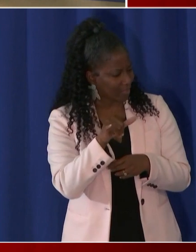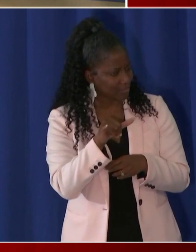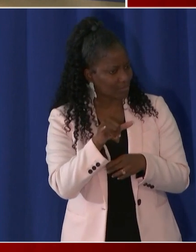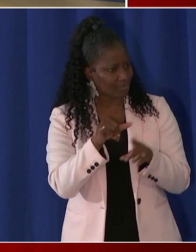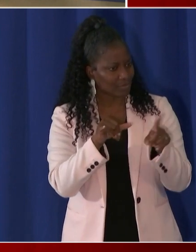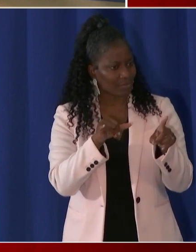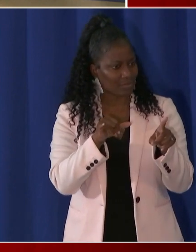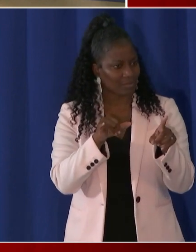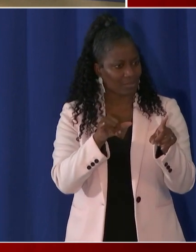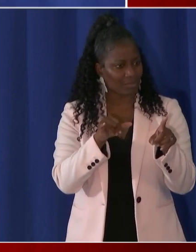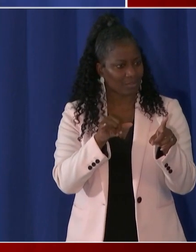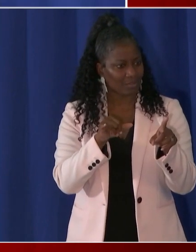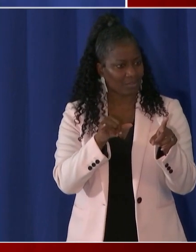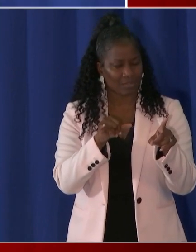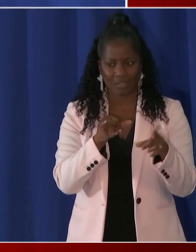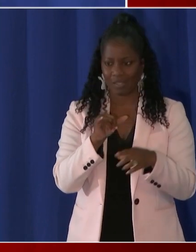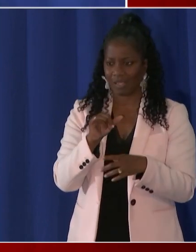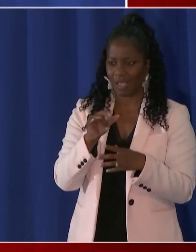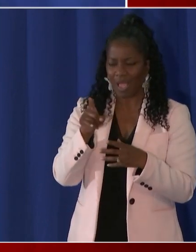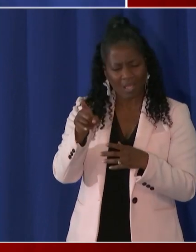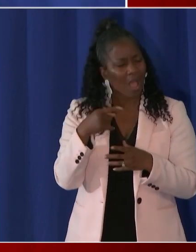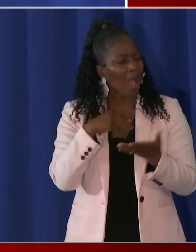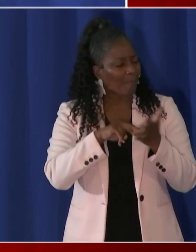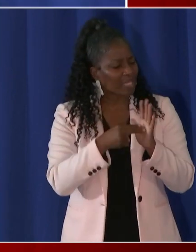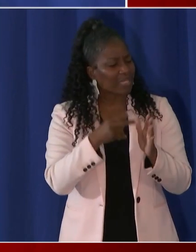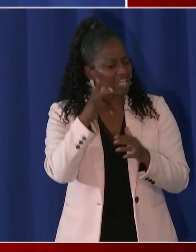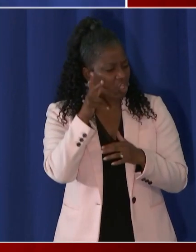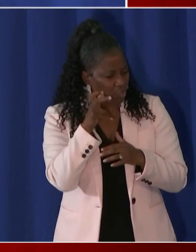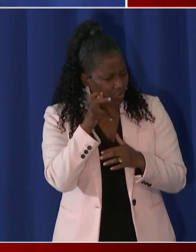Okay, so I don't think it.